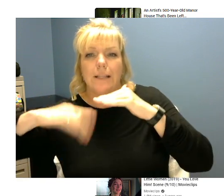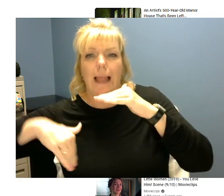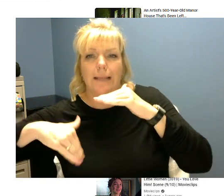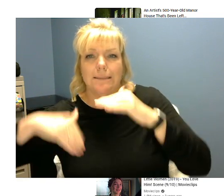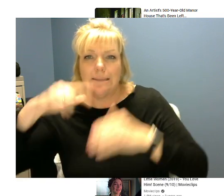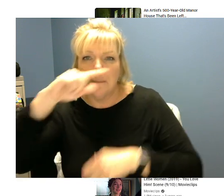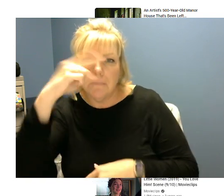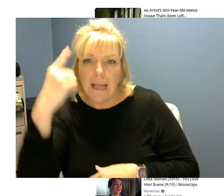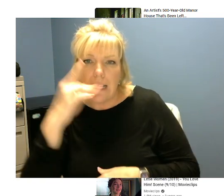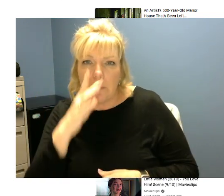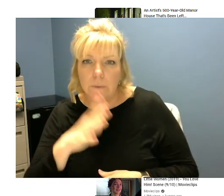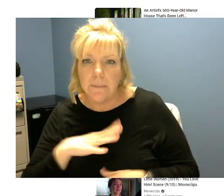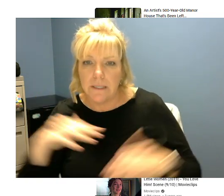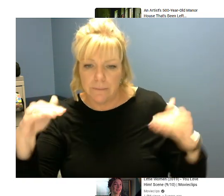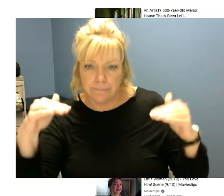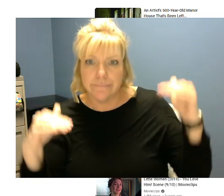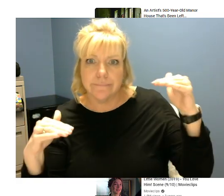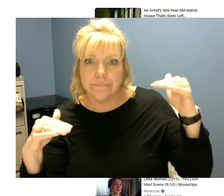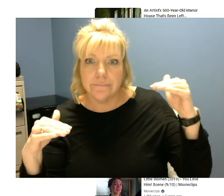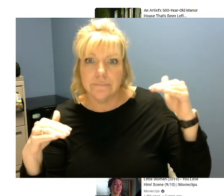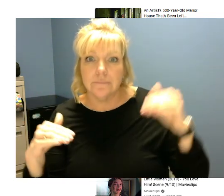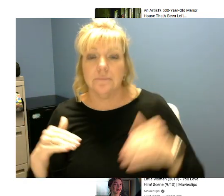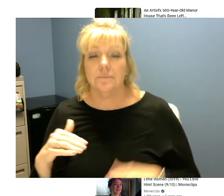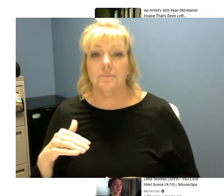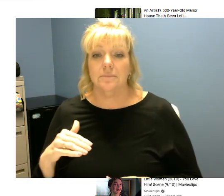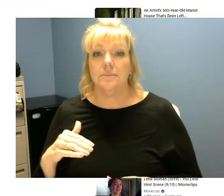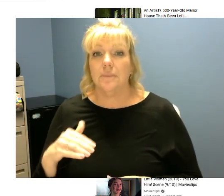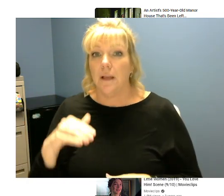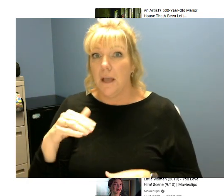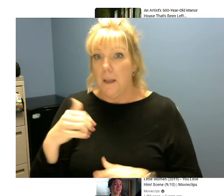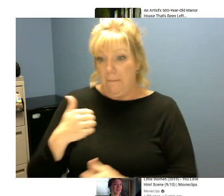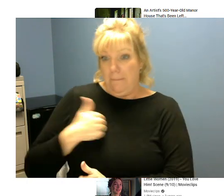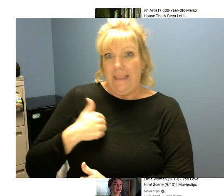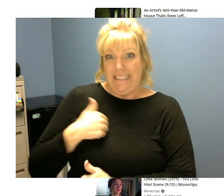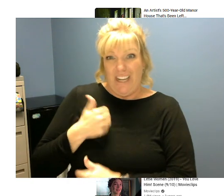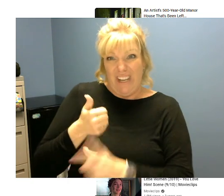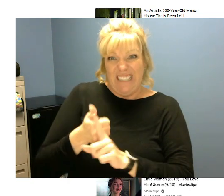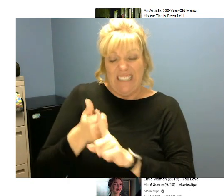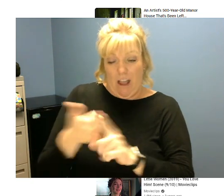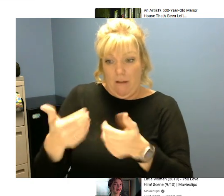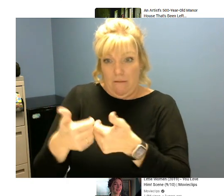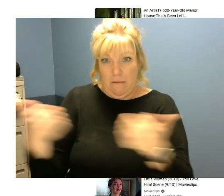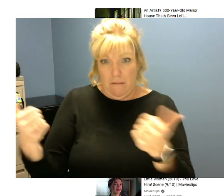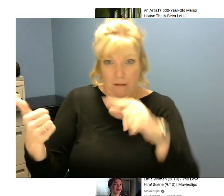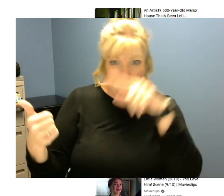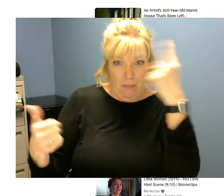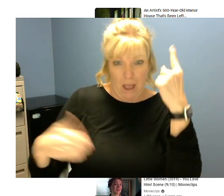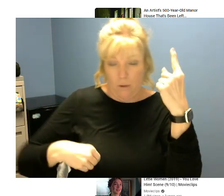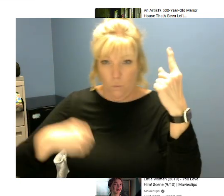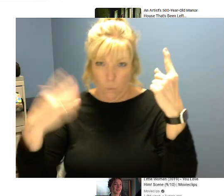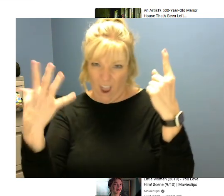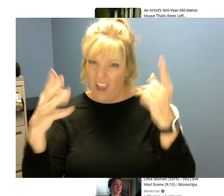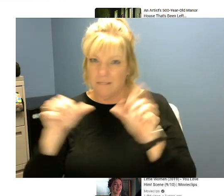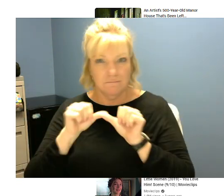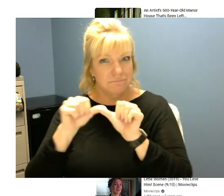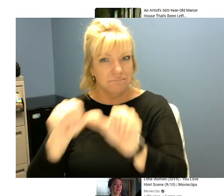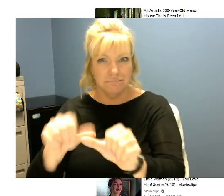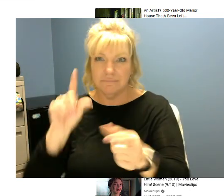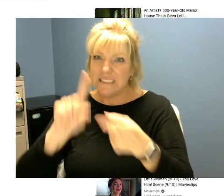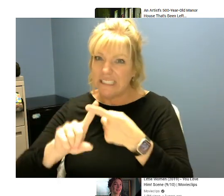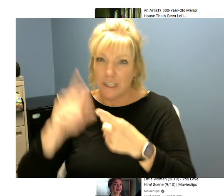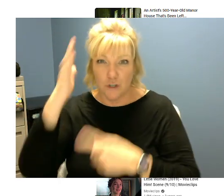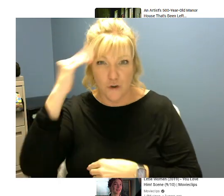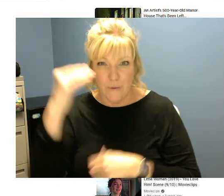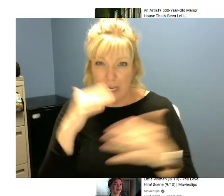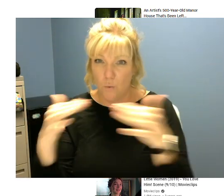this time. They'll be that way until the Korean War in 1950. And so, because Susie King Taylor is black, she